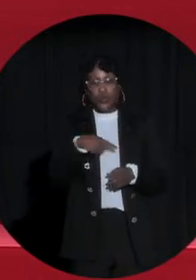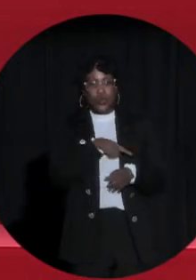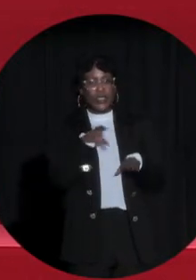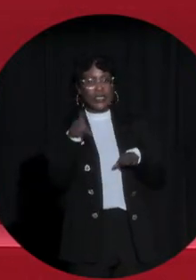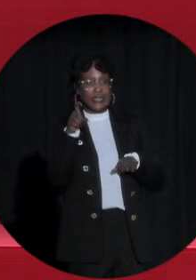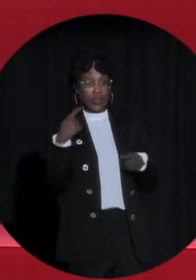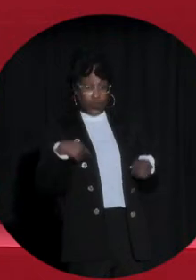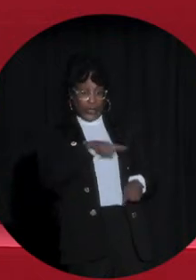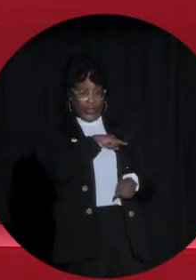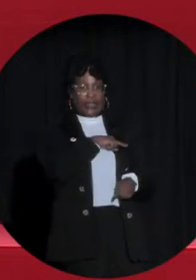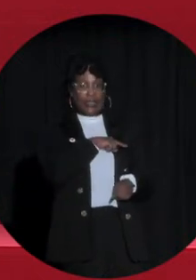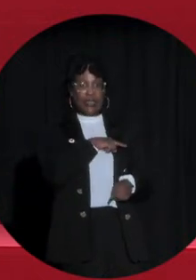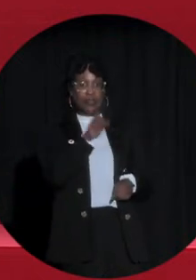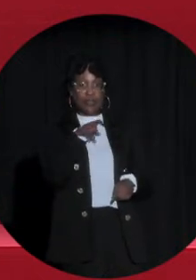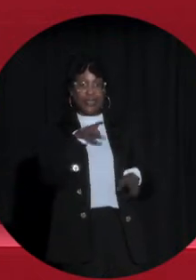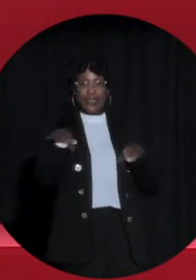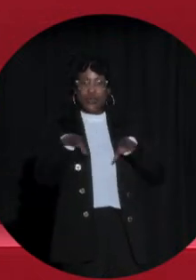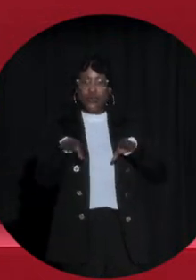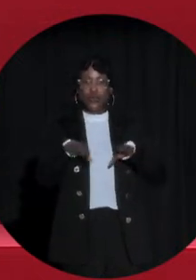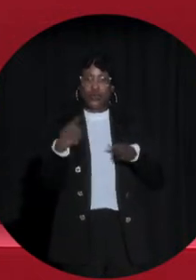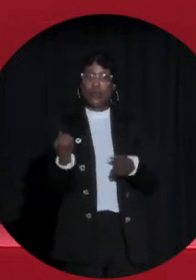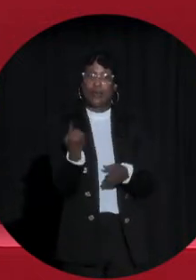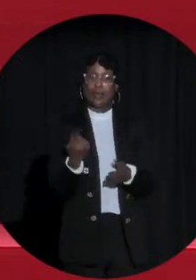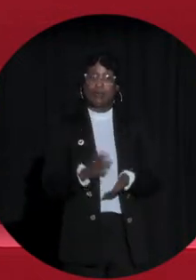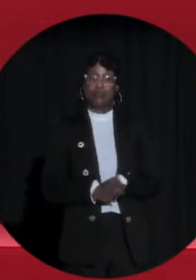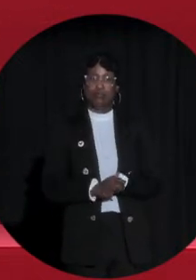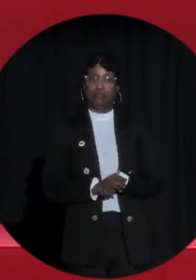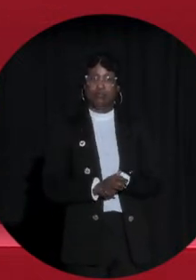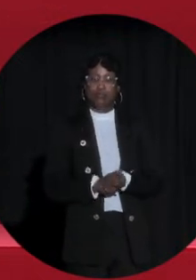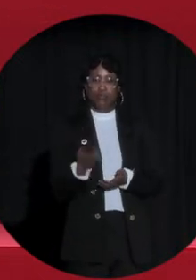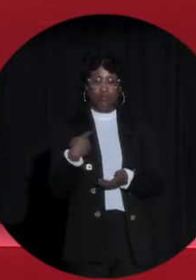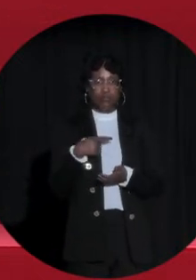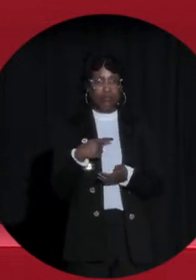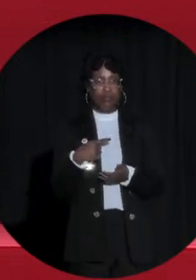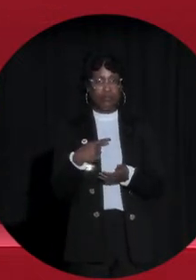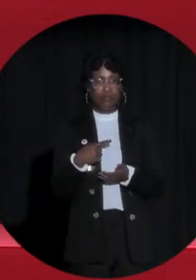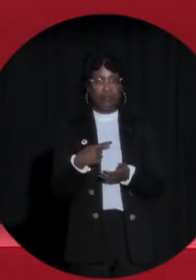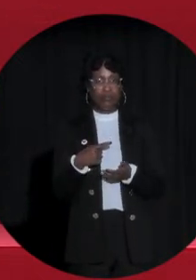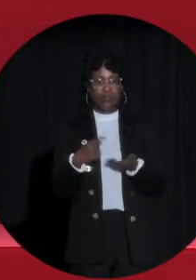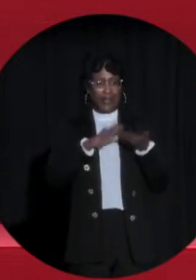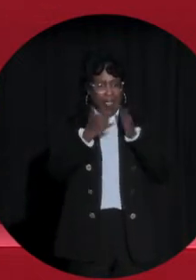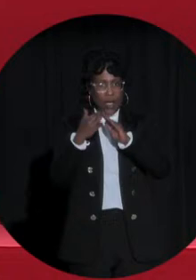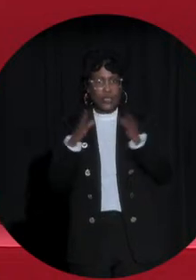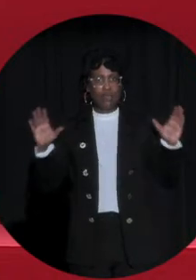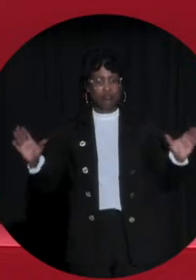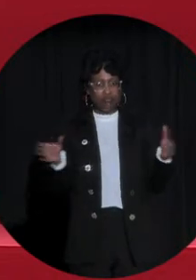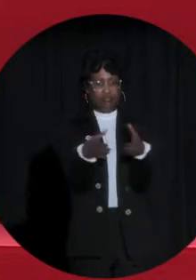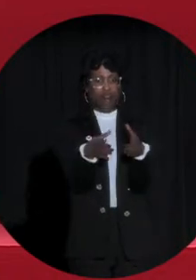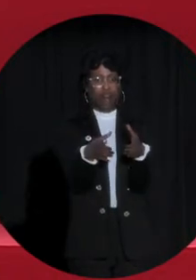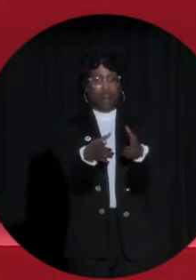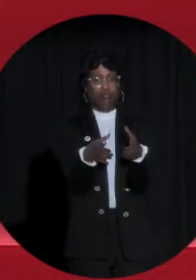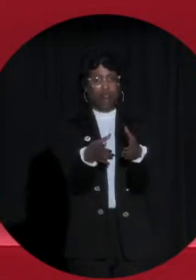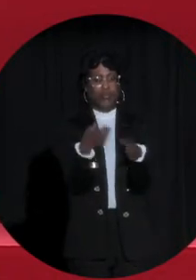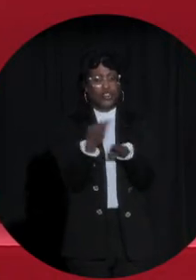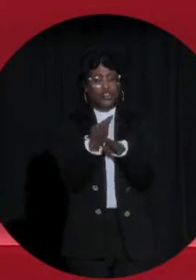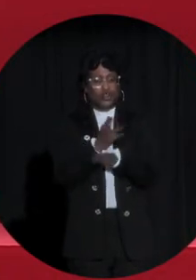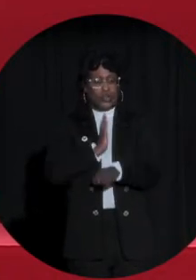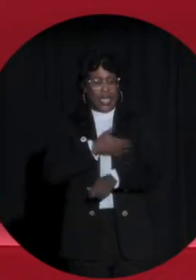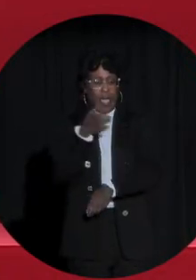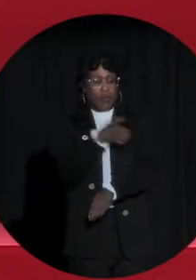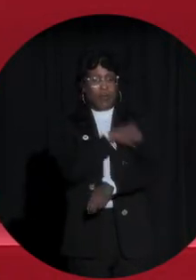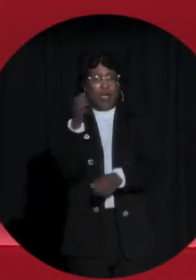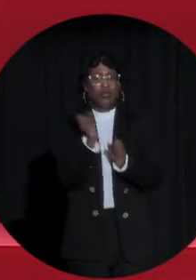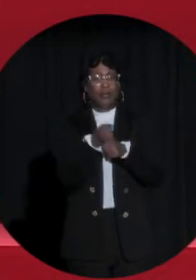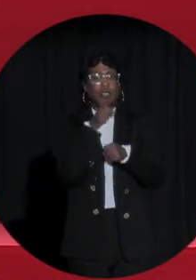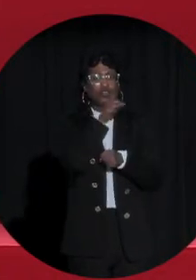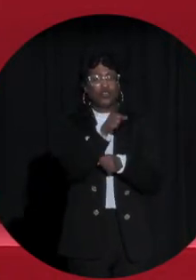something. How do we, as a county, use our power to make sure our most vulnerable residents aren't helpless